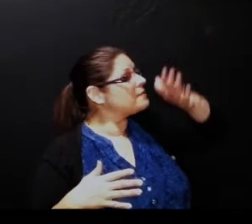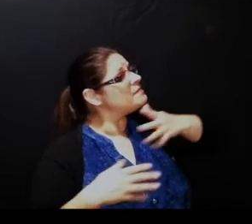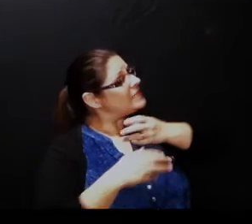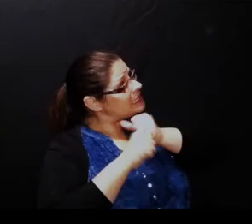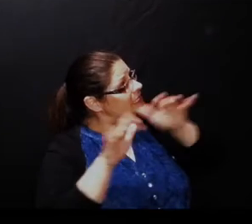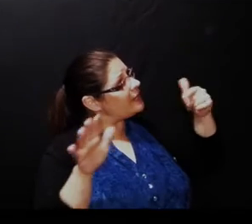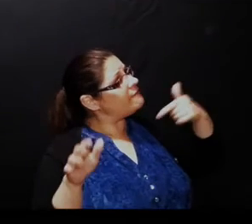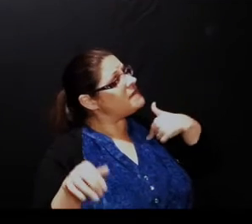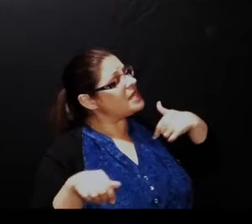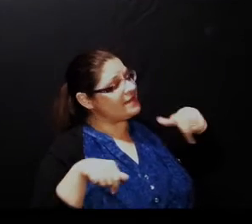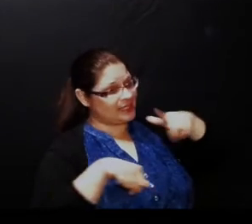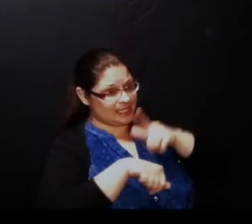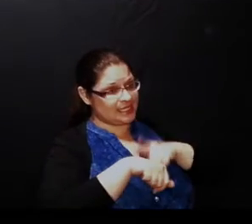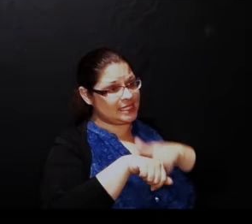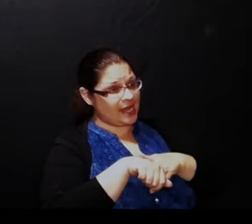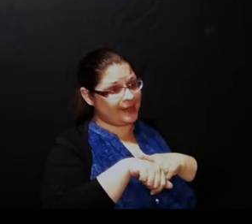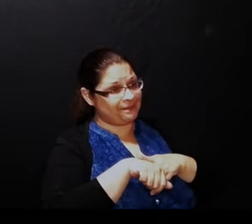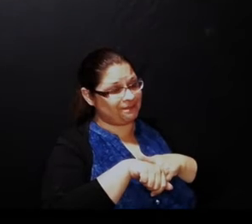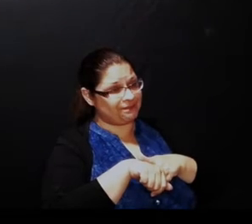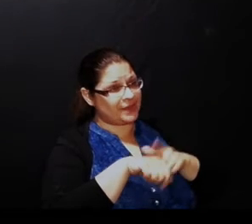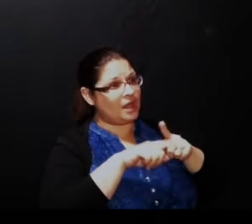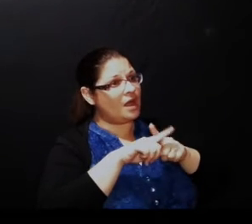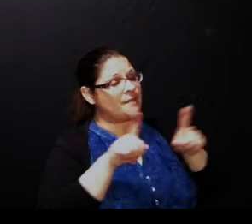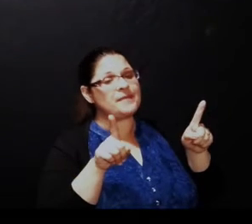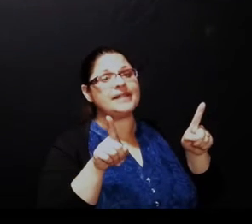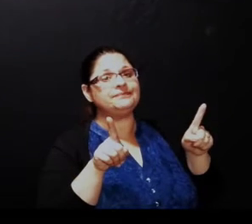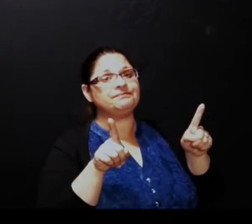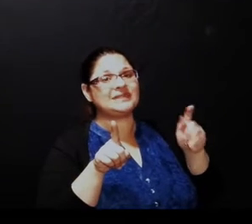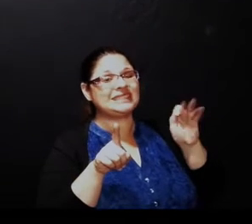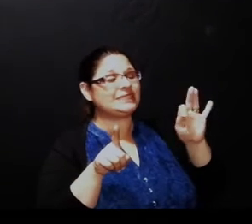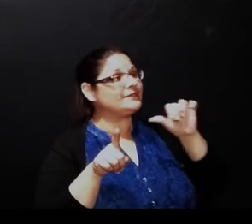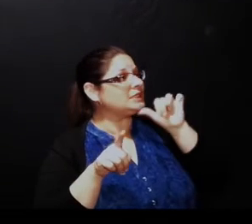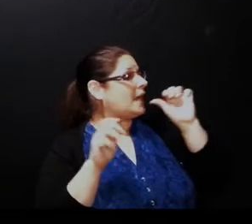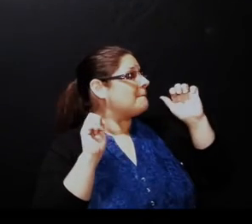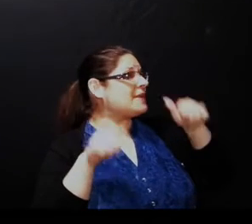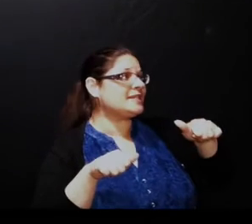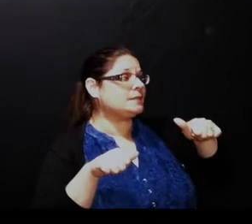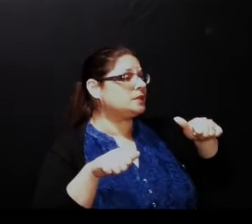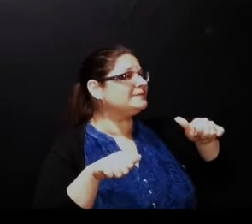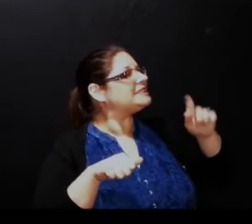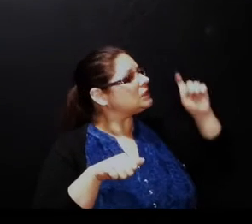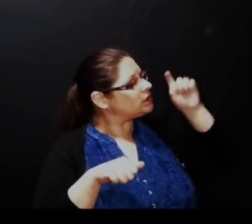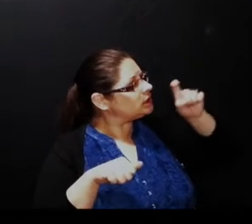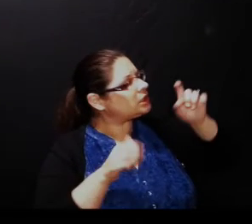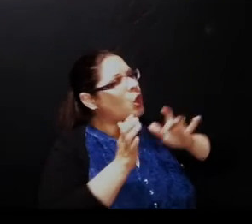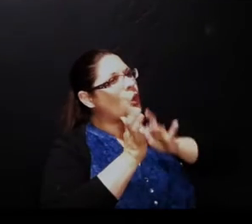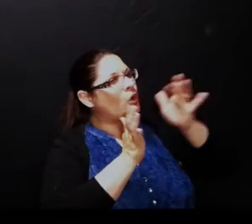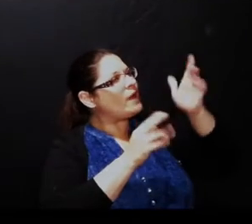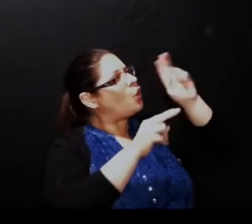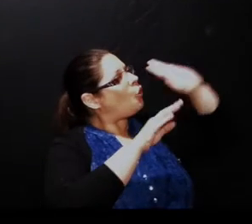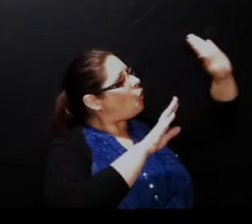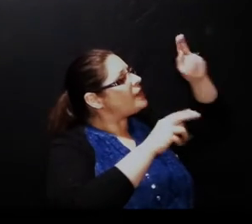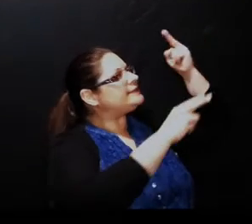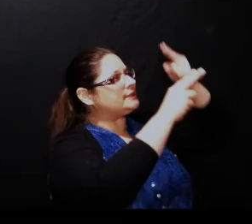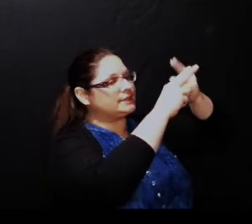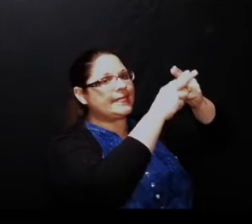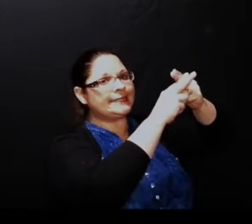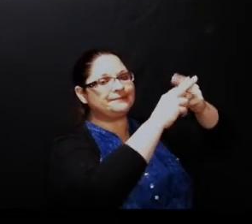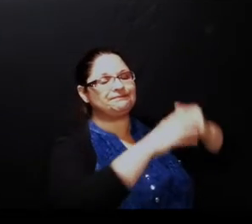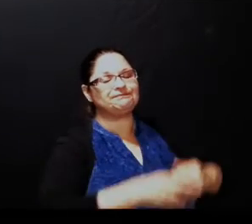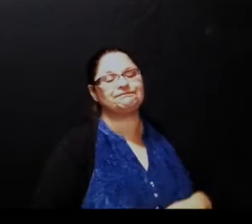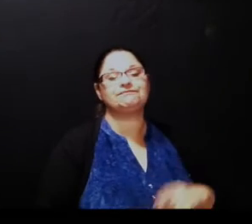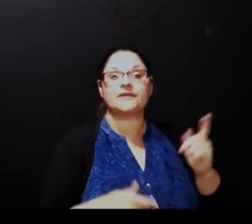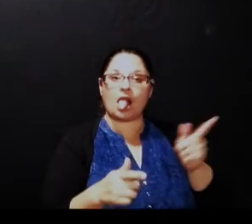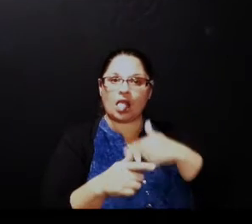this hour. Father, glorify thy name.' Then came there a voice from